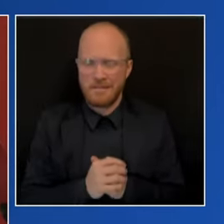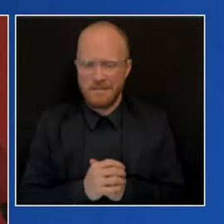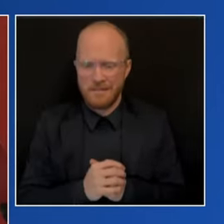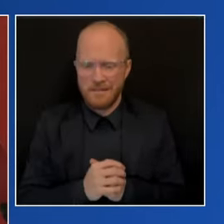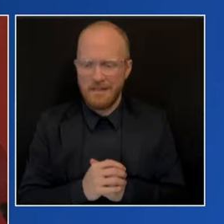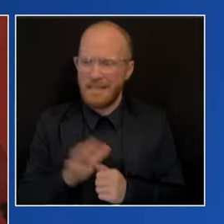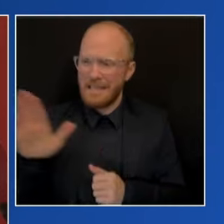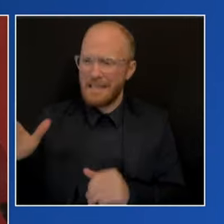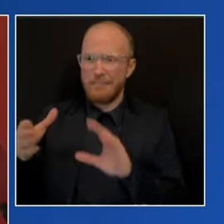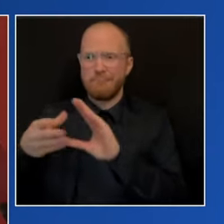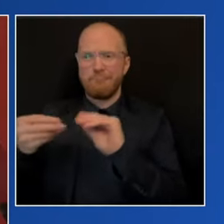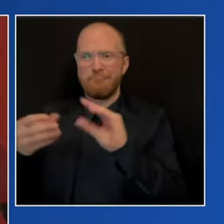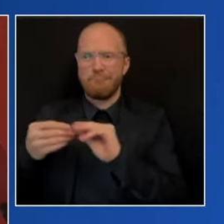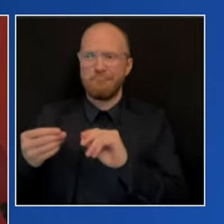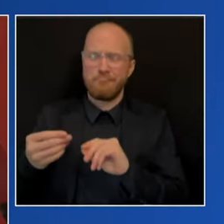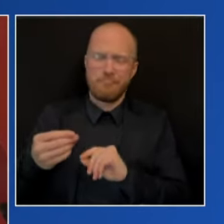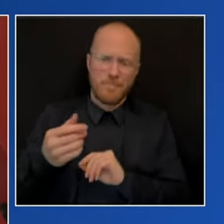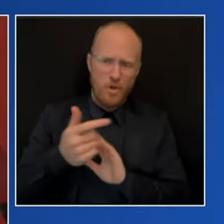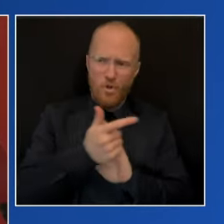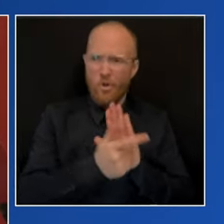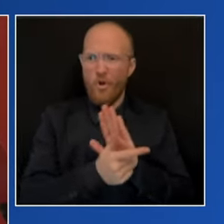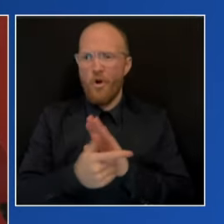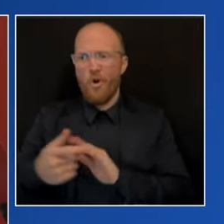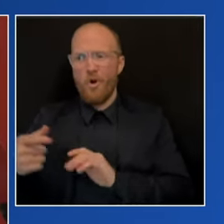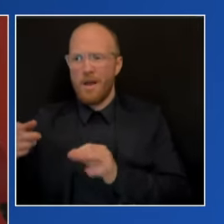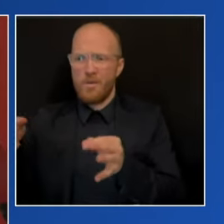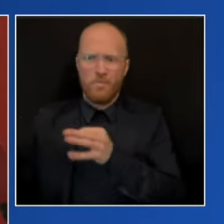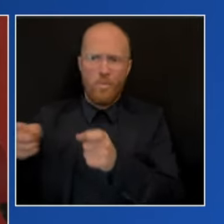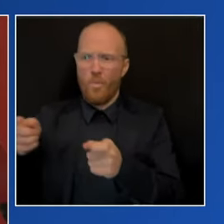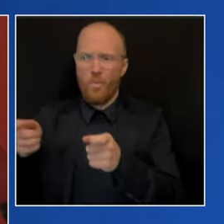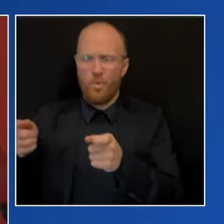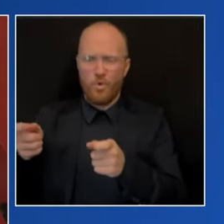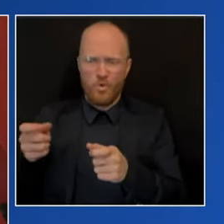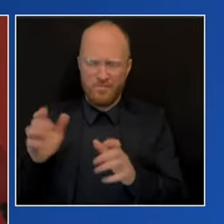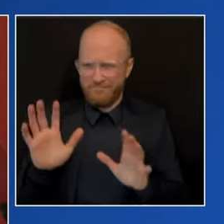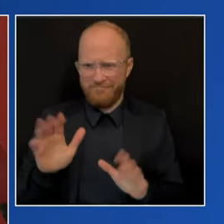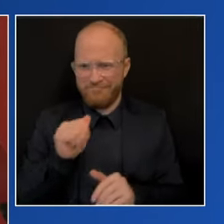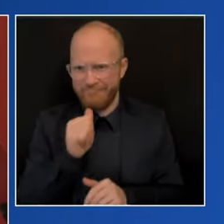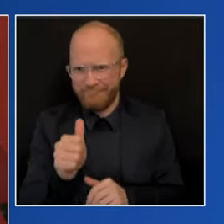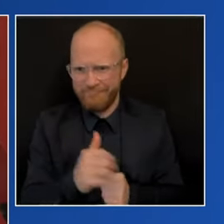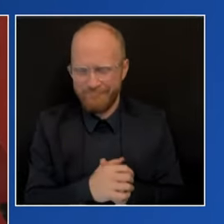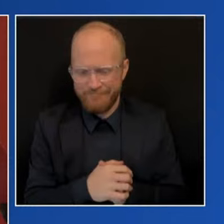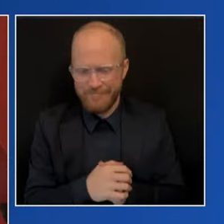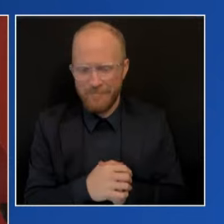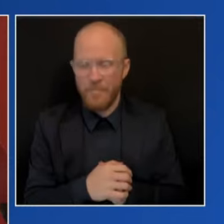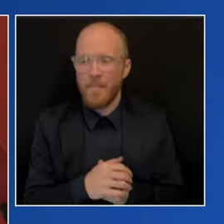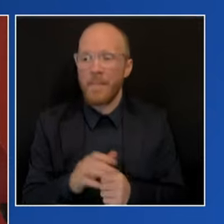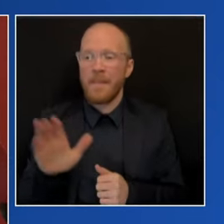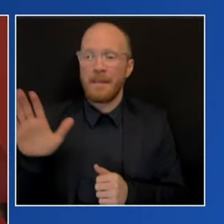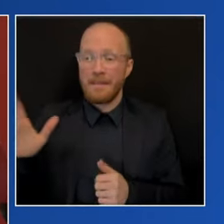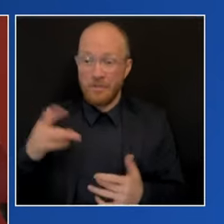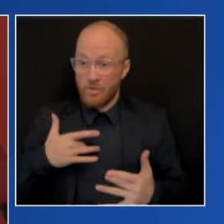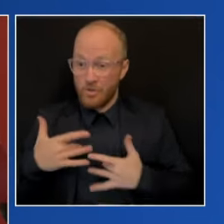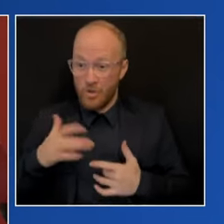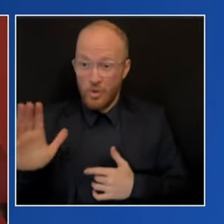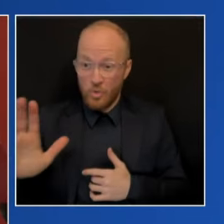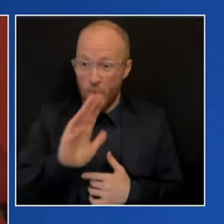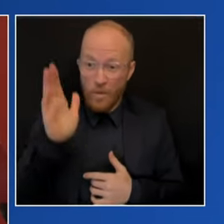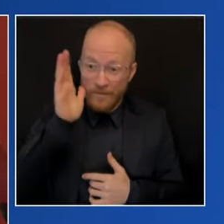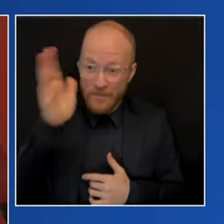order sows lawlessness and disorder. Trump's not concerned about your future, I promise